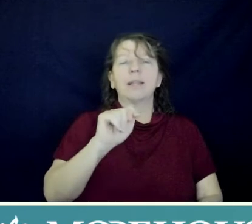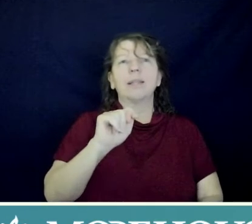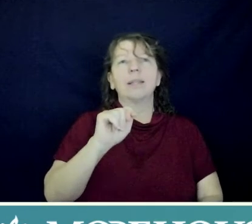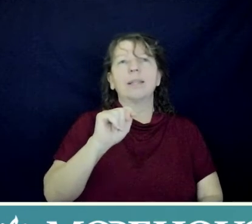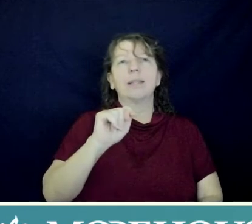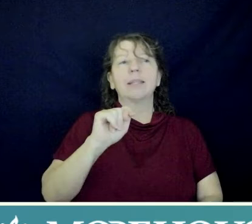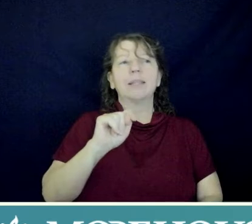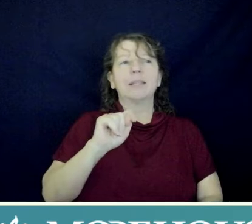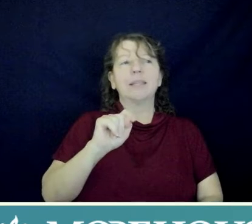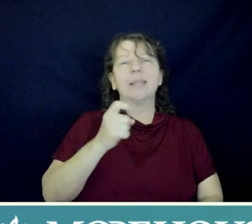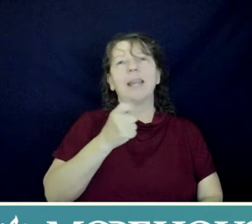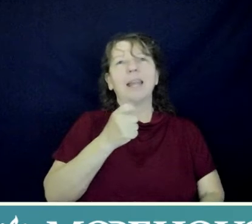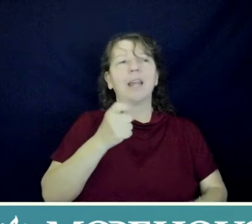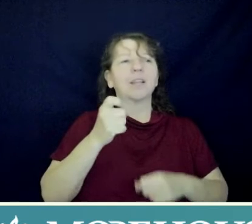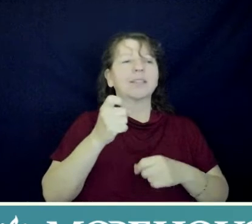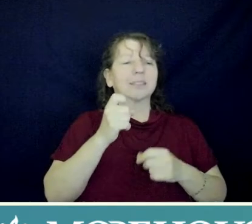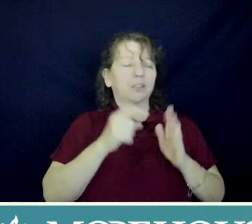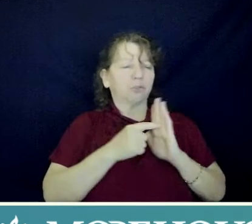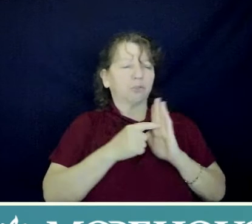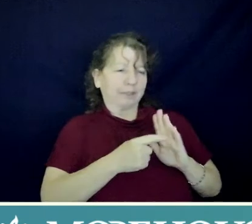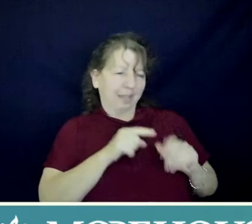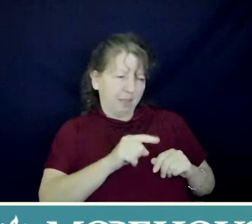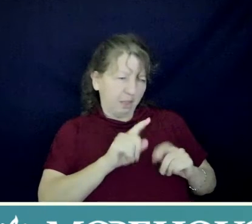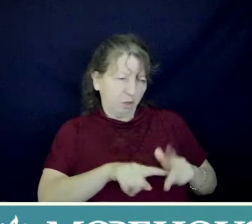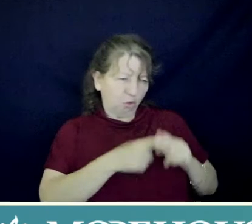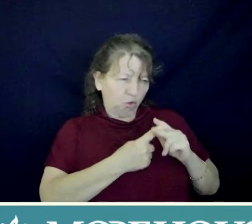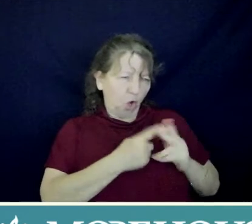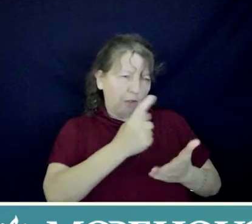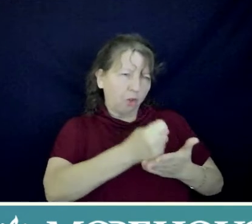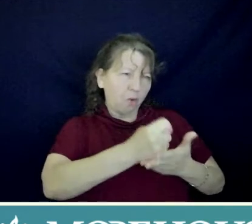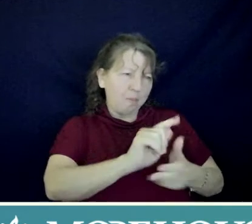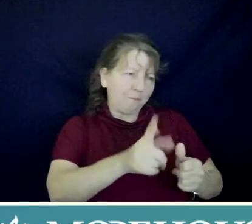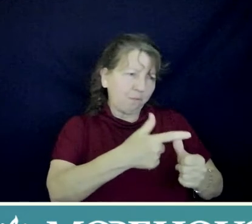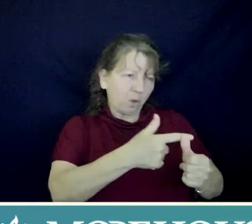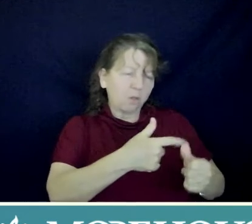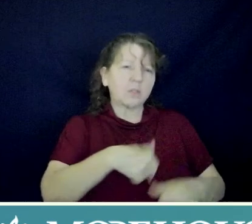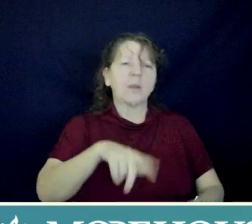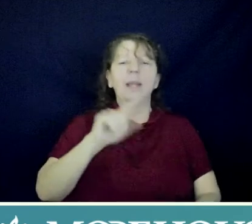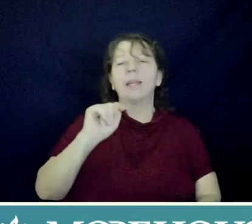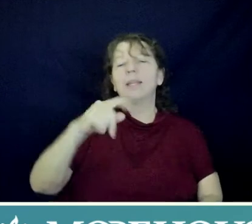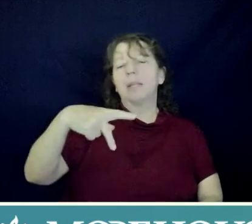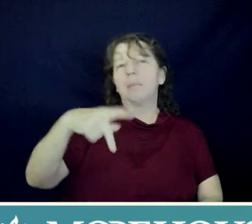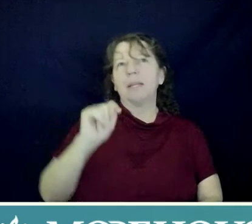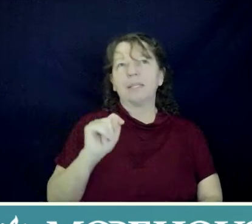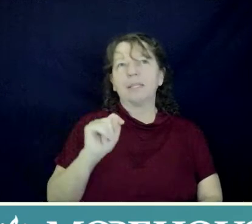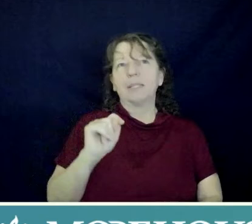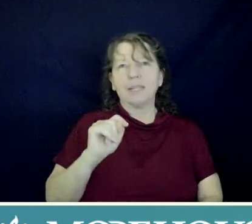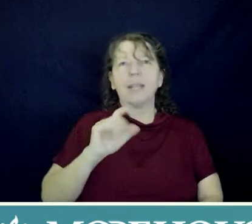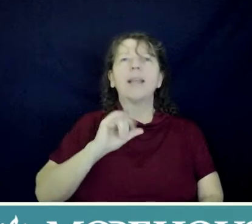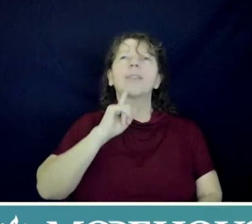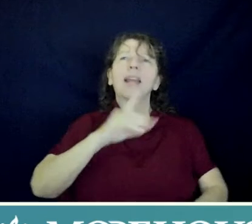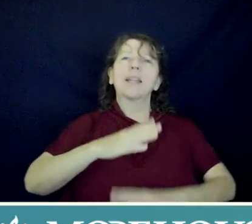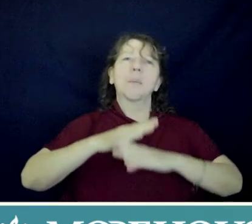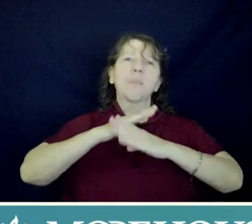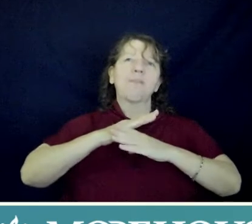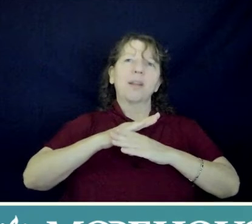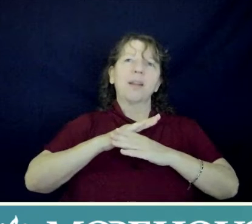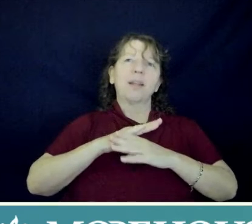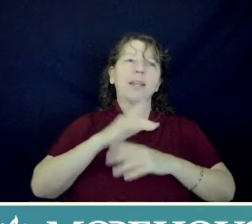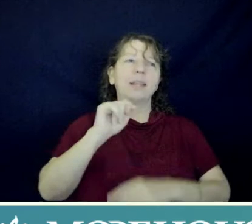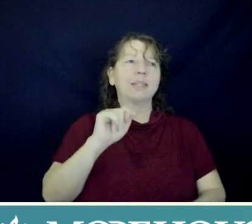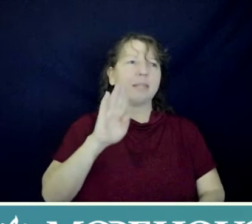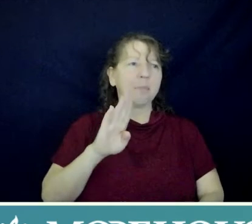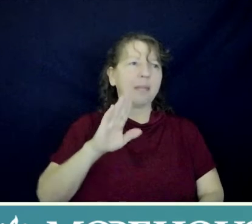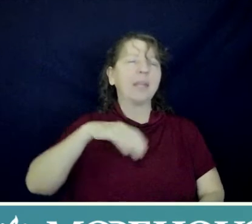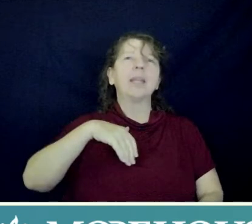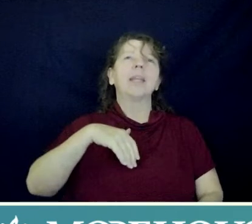to measure individuals who are initiating treatment. We have TPT, which is a preventative TB treatment.